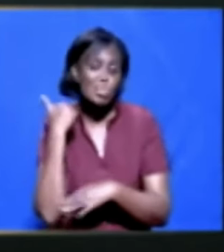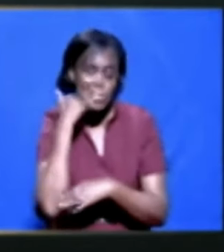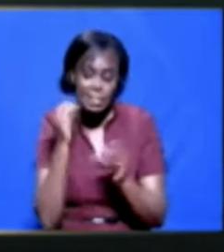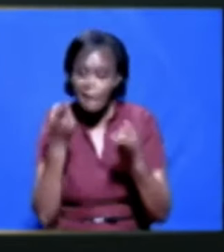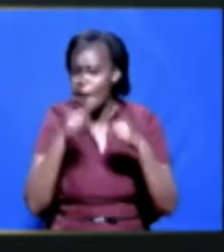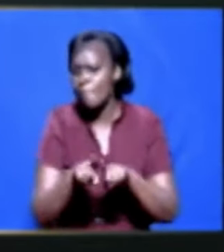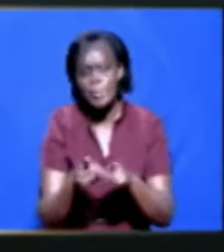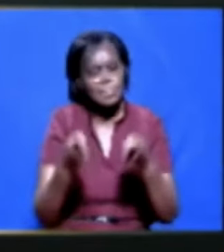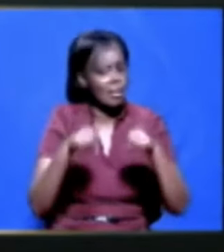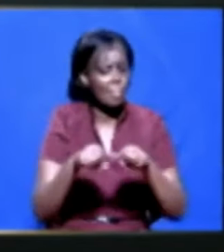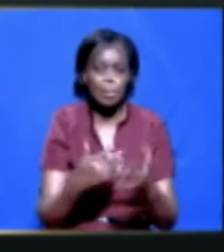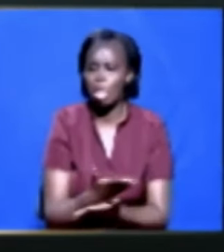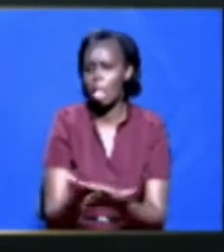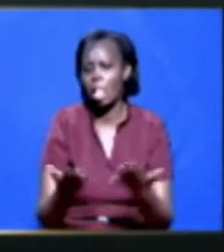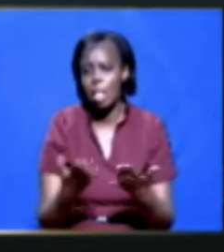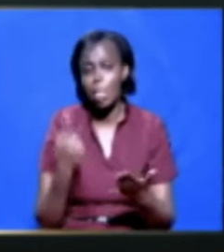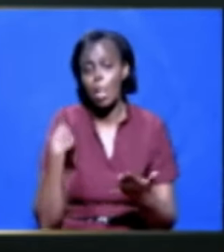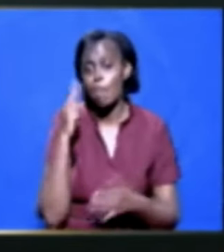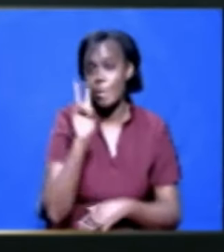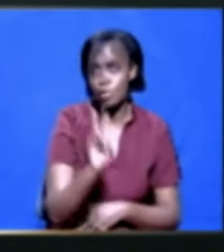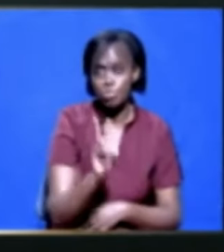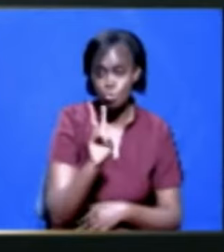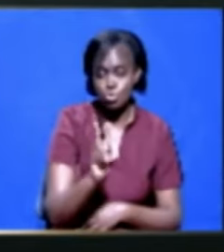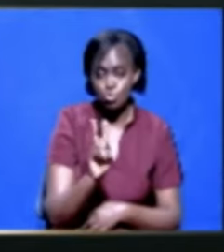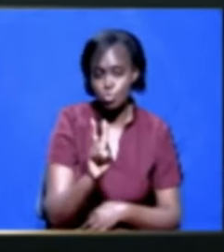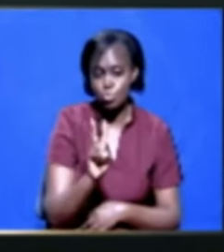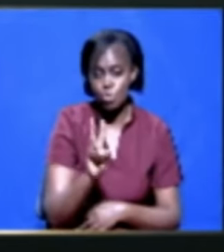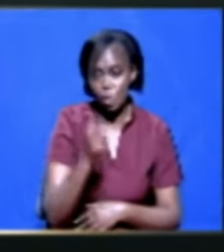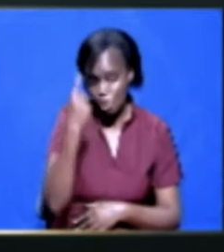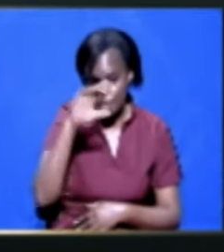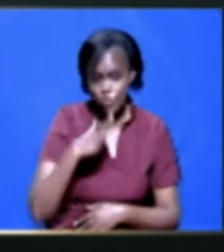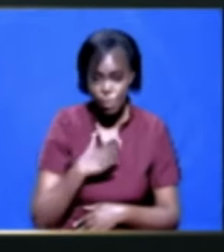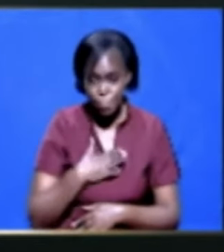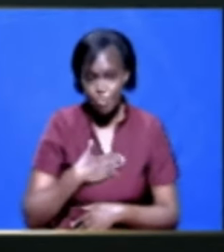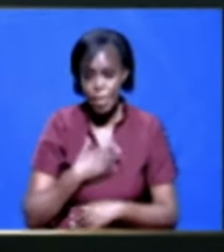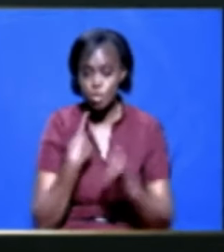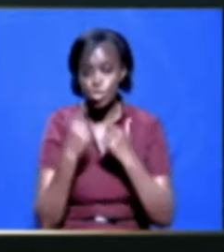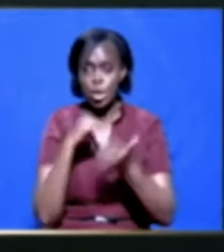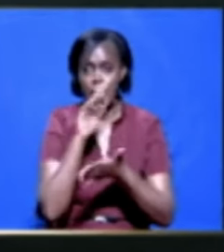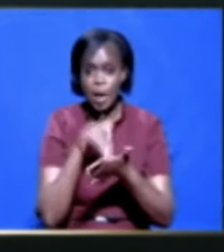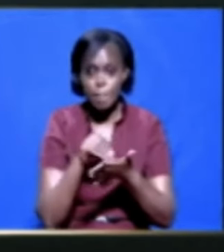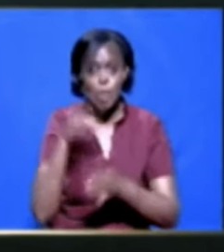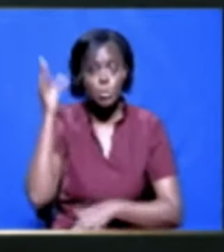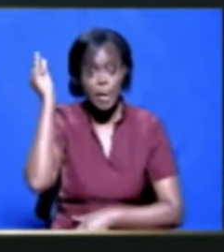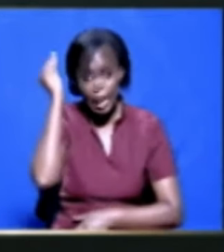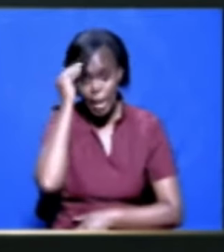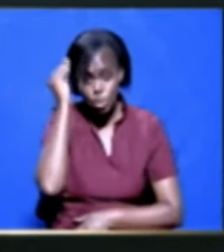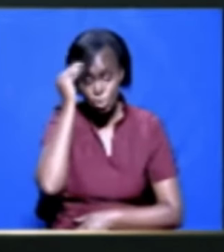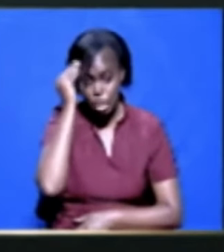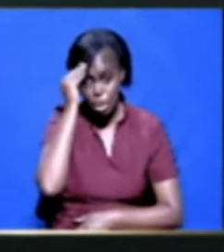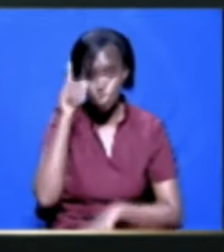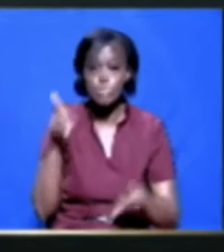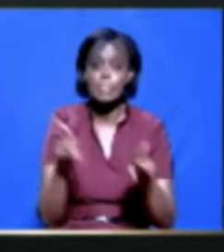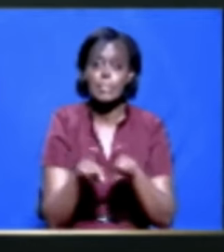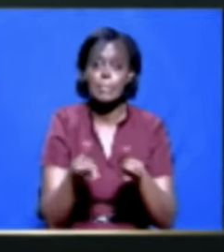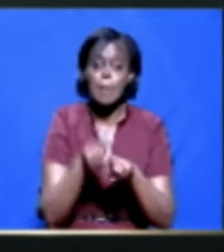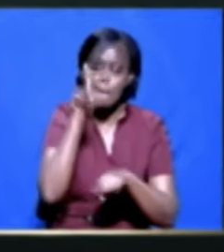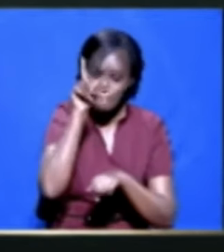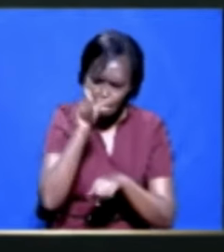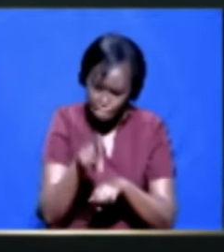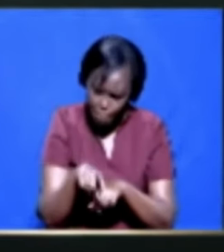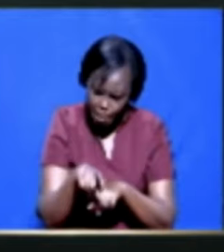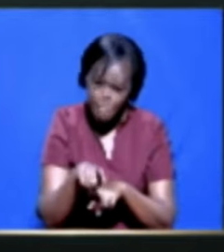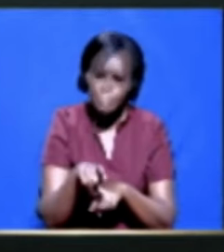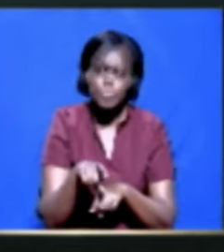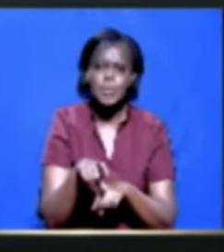happened. And two, it seems to me we should be talking about education too. There must be doctors, there